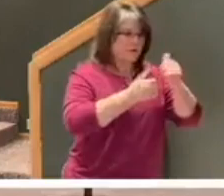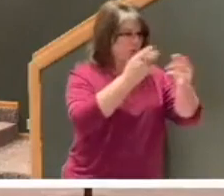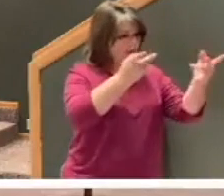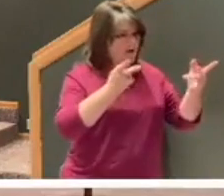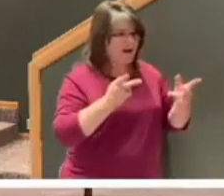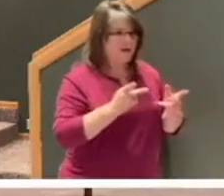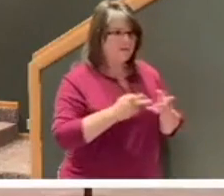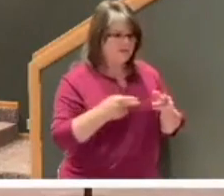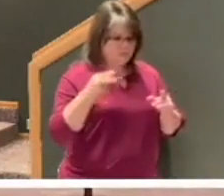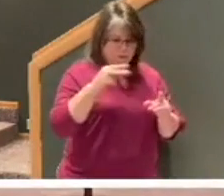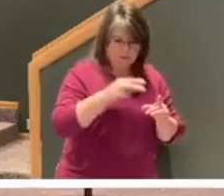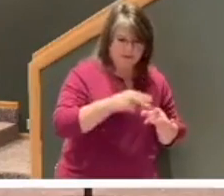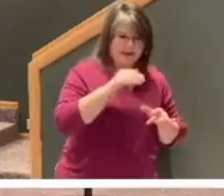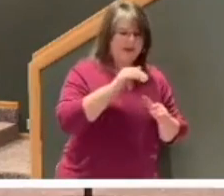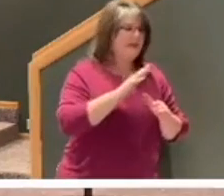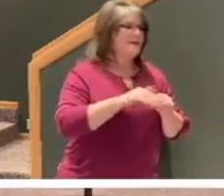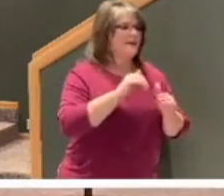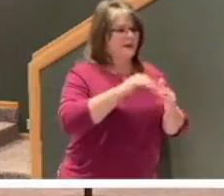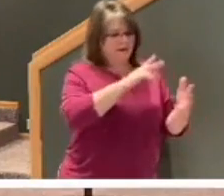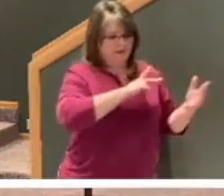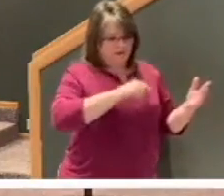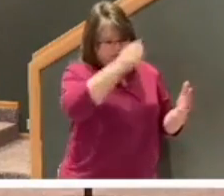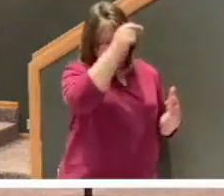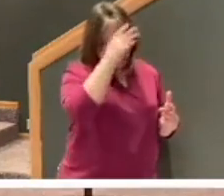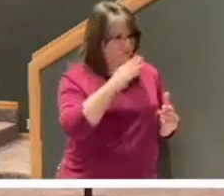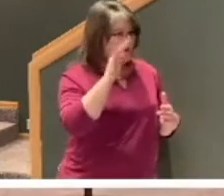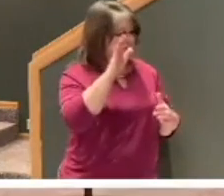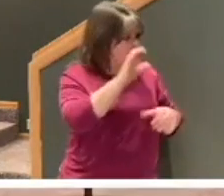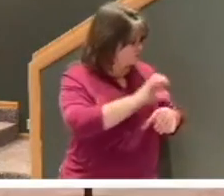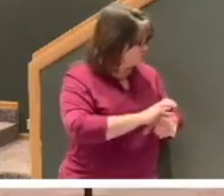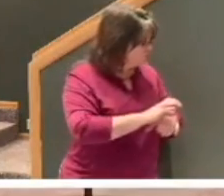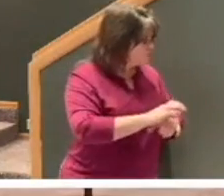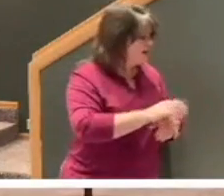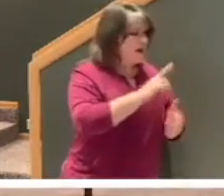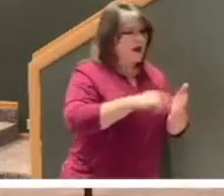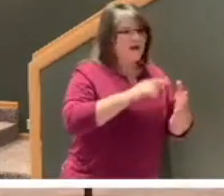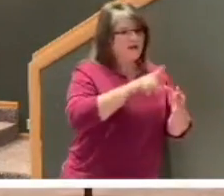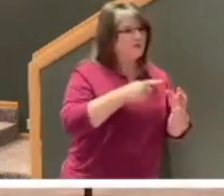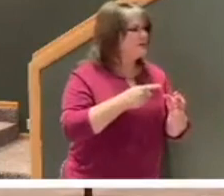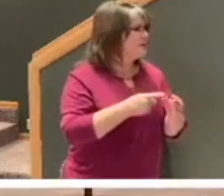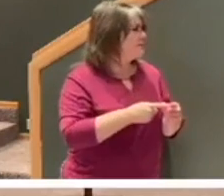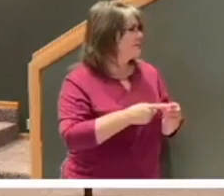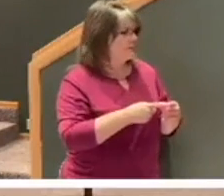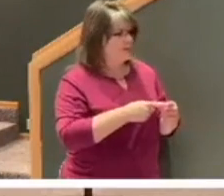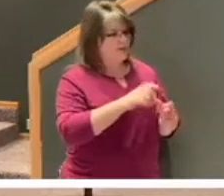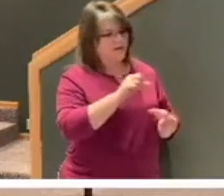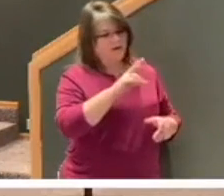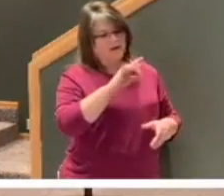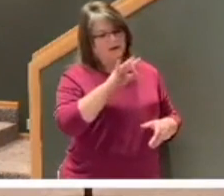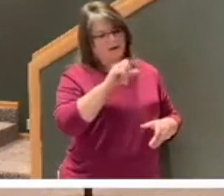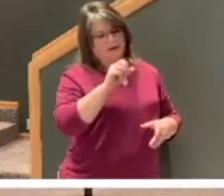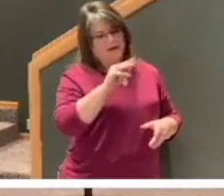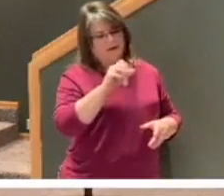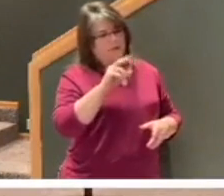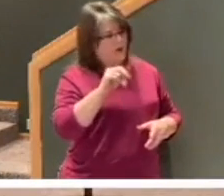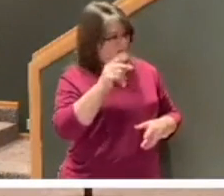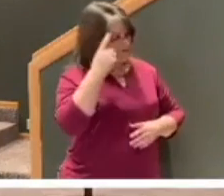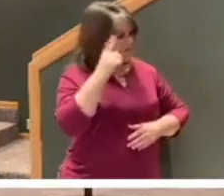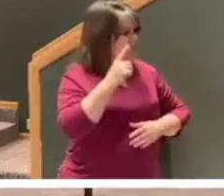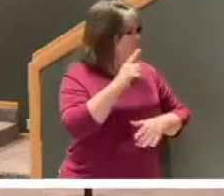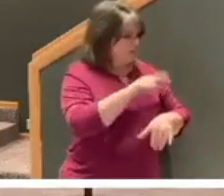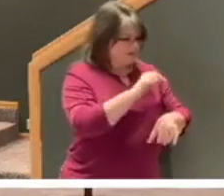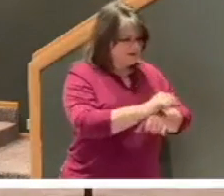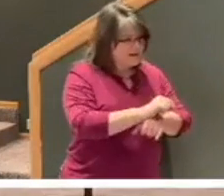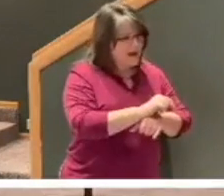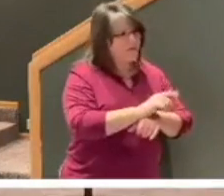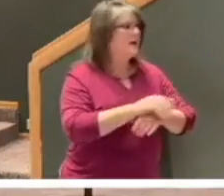to apply it than in the kingdom of God and His church. You know, I've been reading about the craftsmen for the tabernacle in the wilderness and then later the